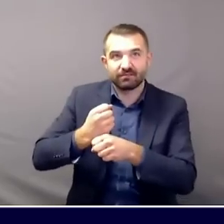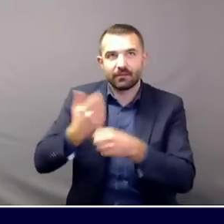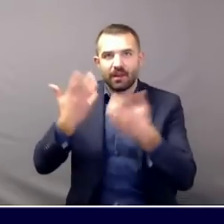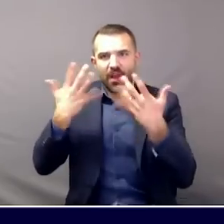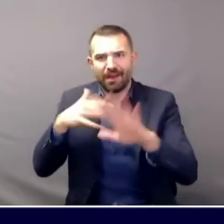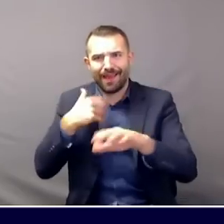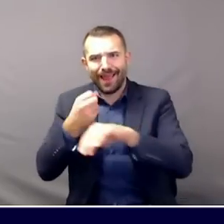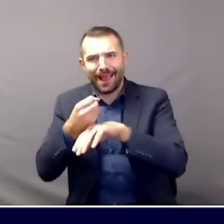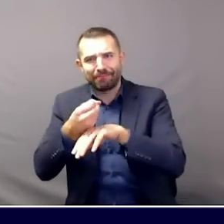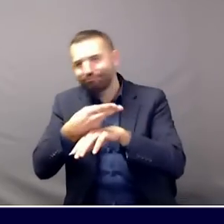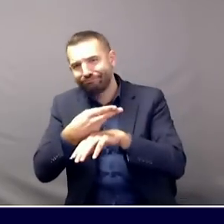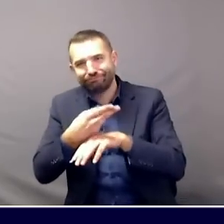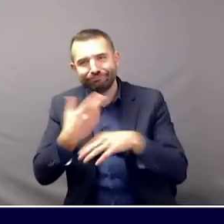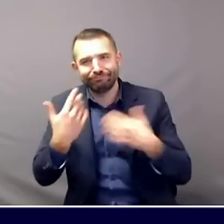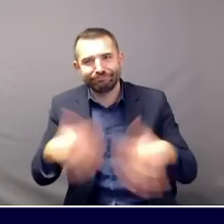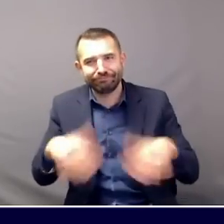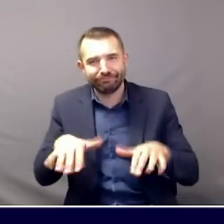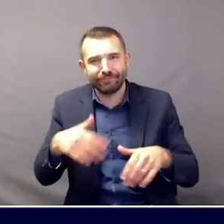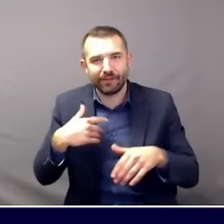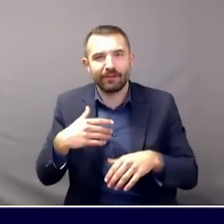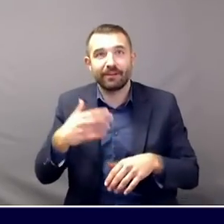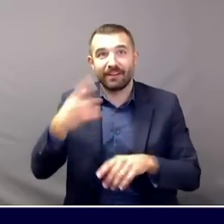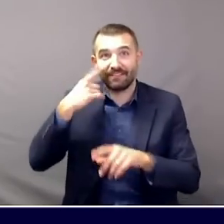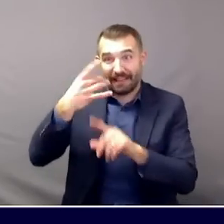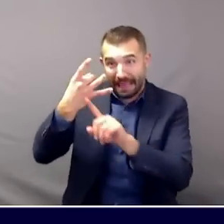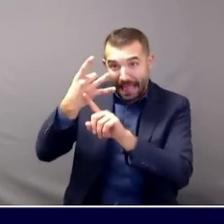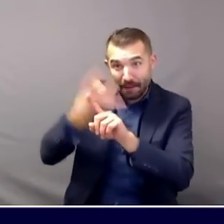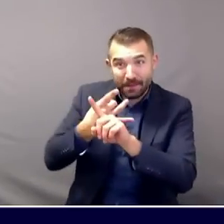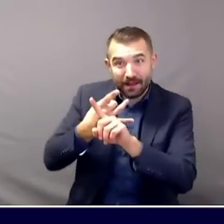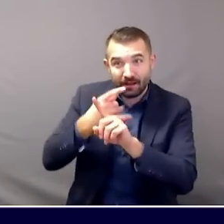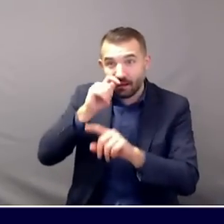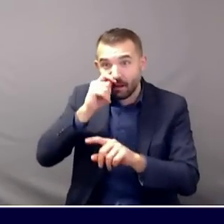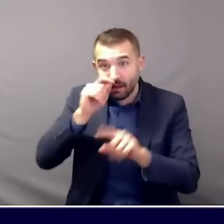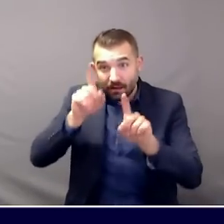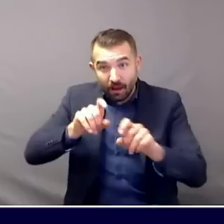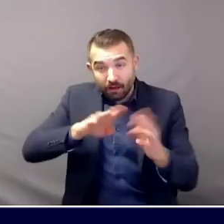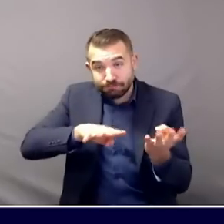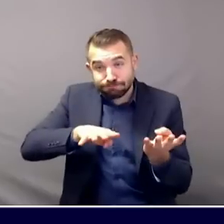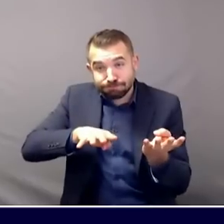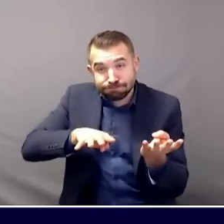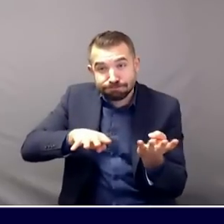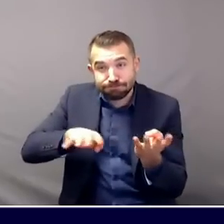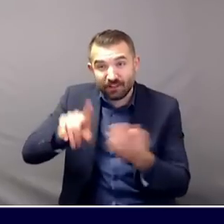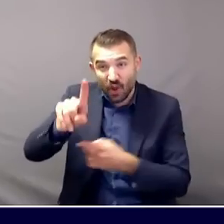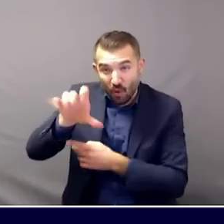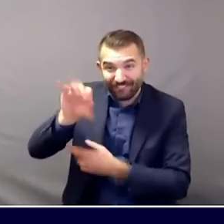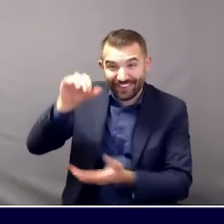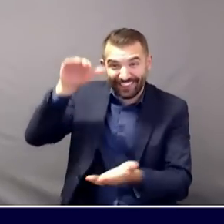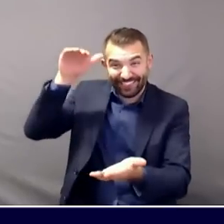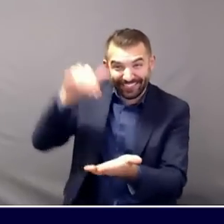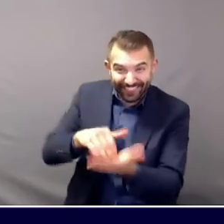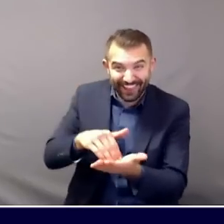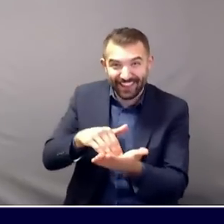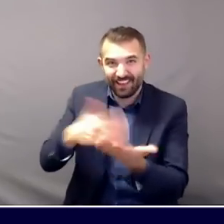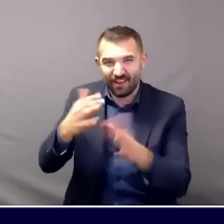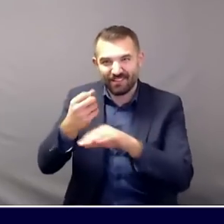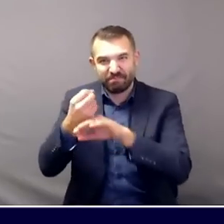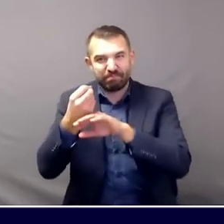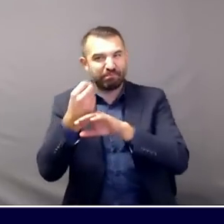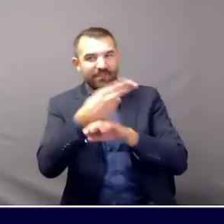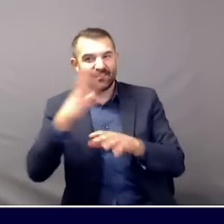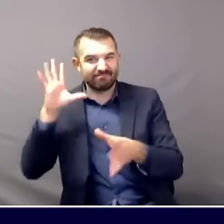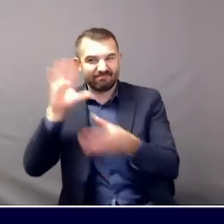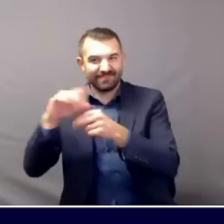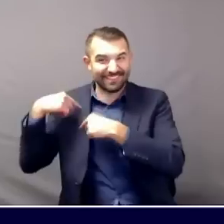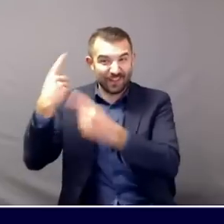in the past 8 months. Again, they recently surpassed that 150,000th test threshold. And I wanted